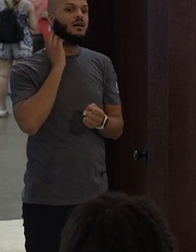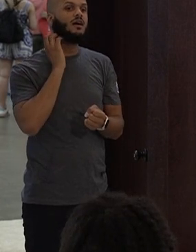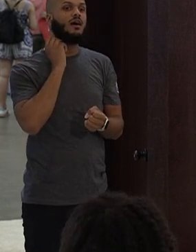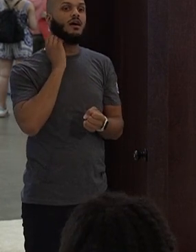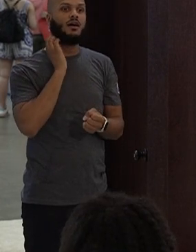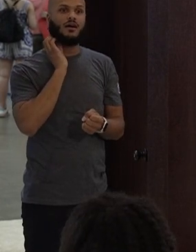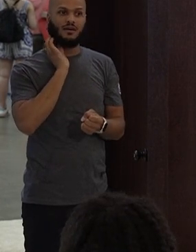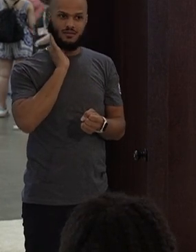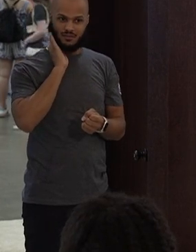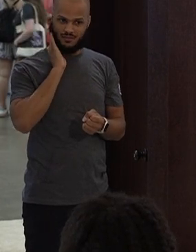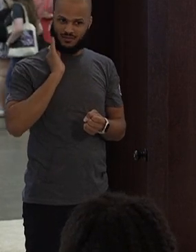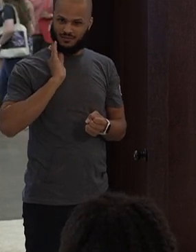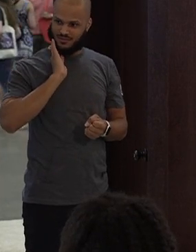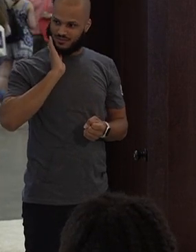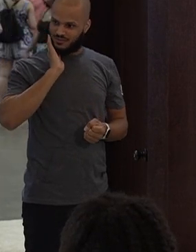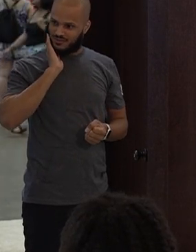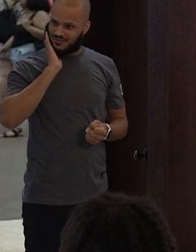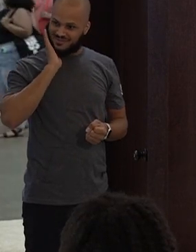that.